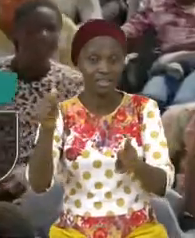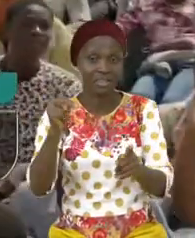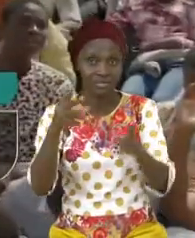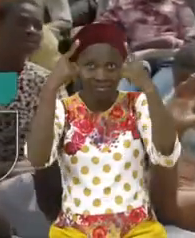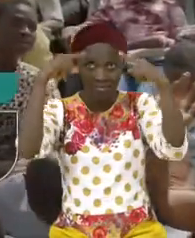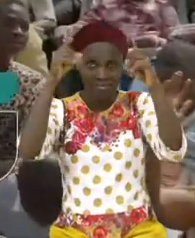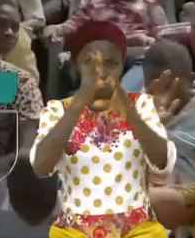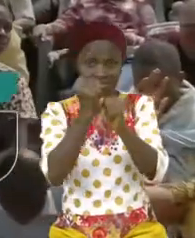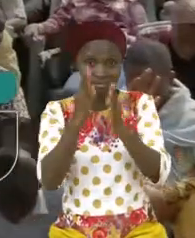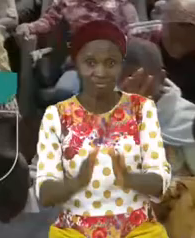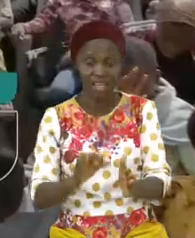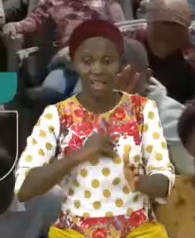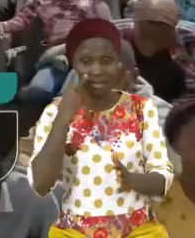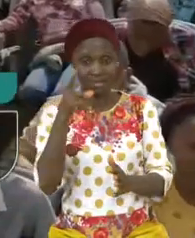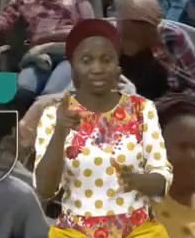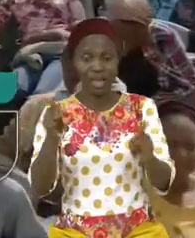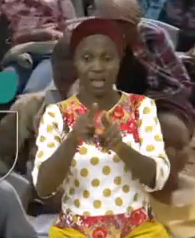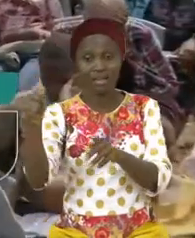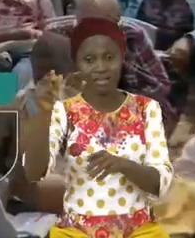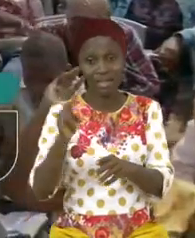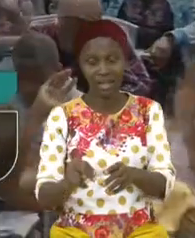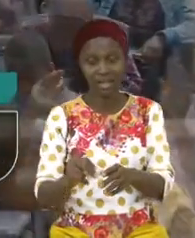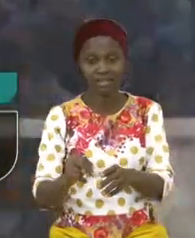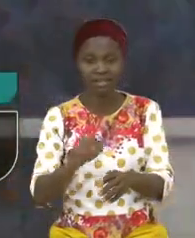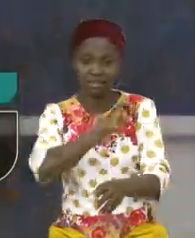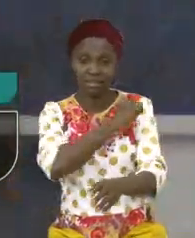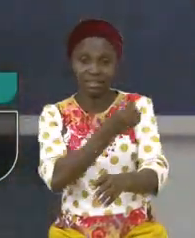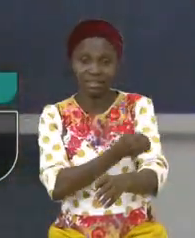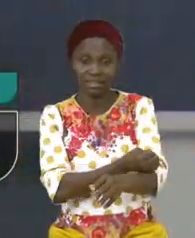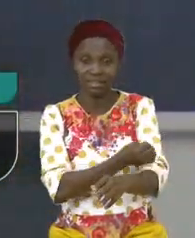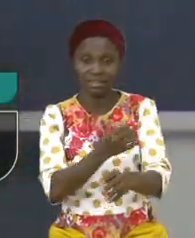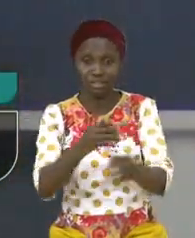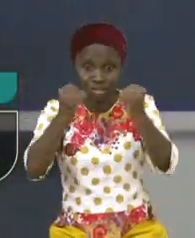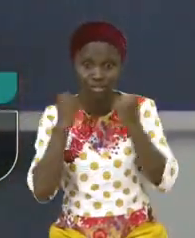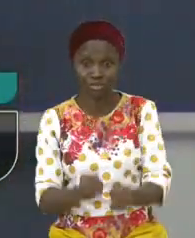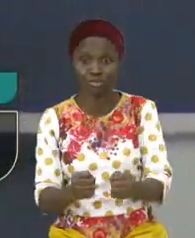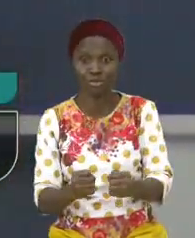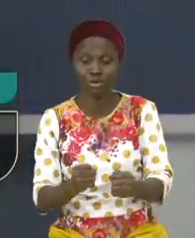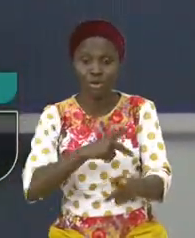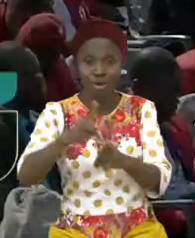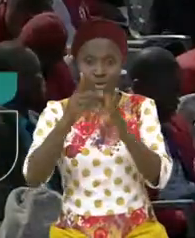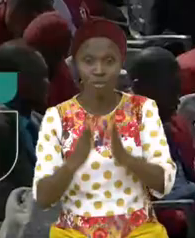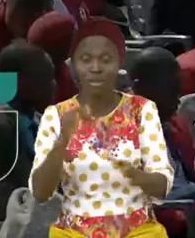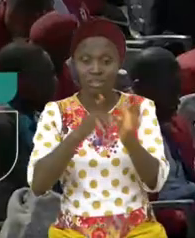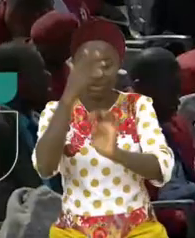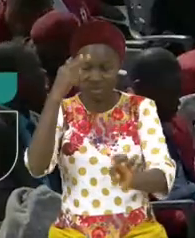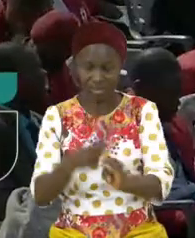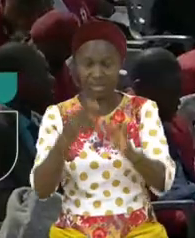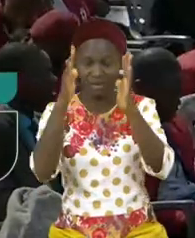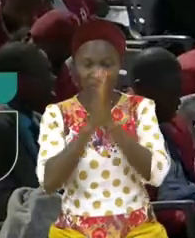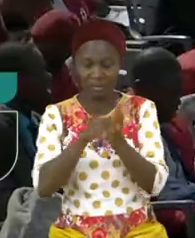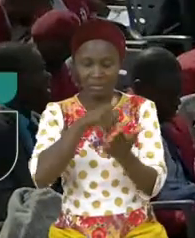I see you as an energized professional in Jesus'